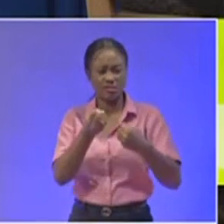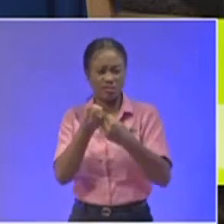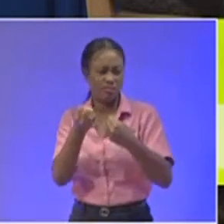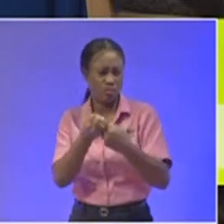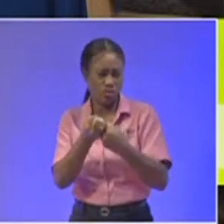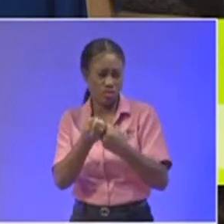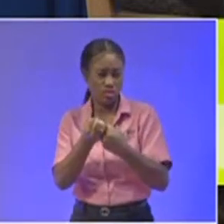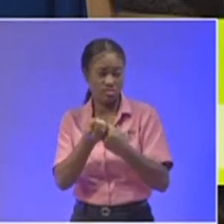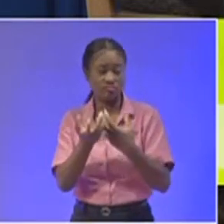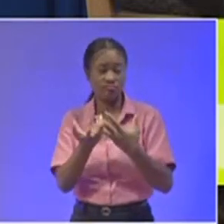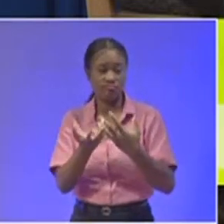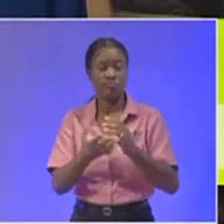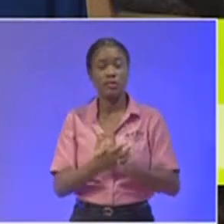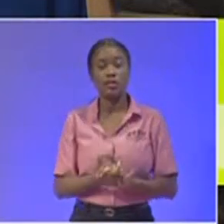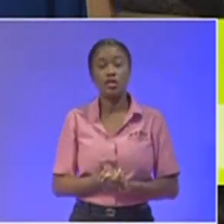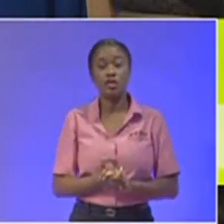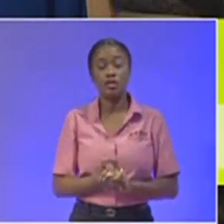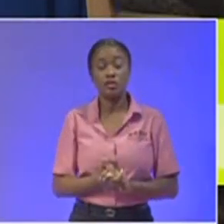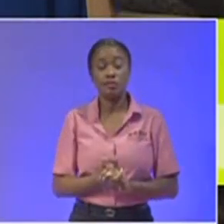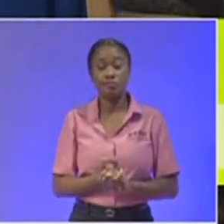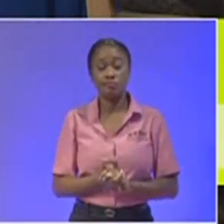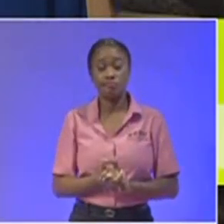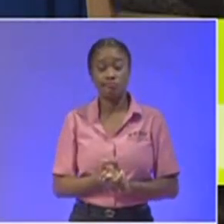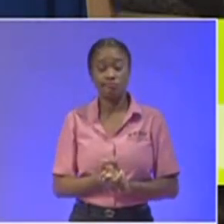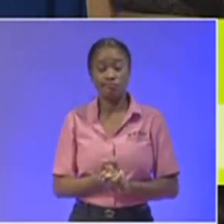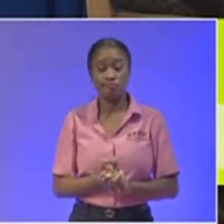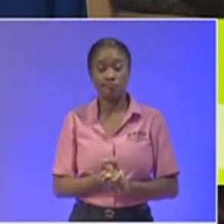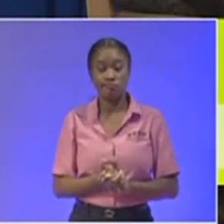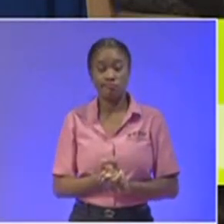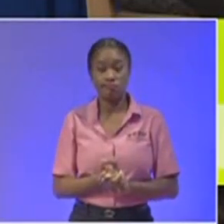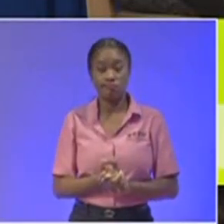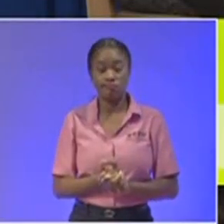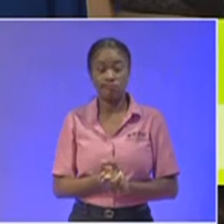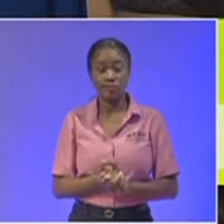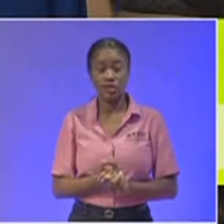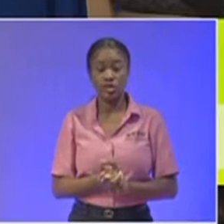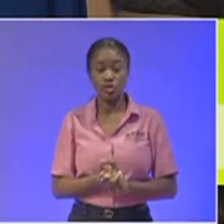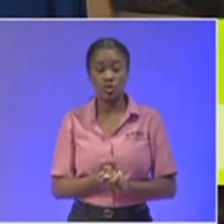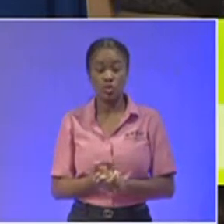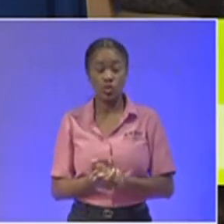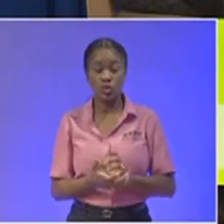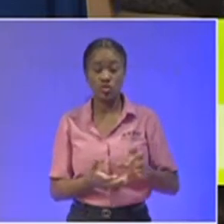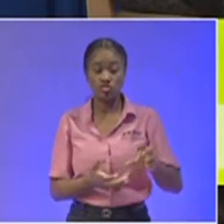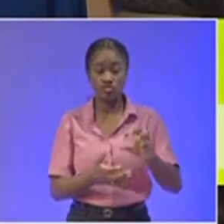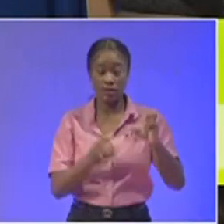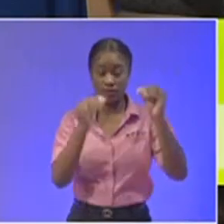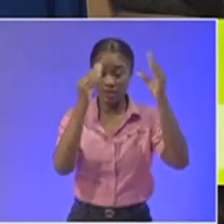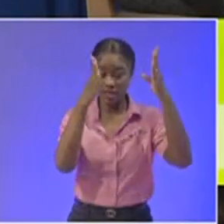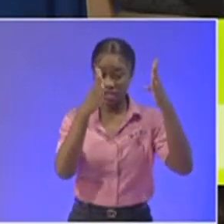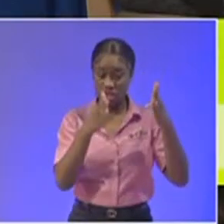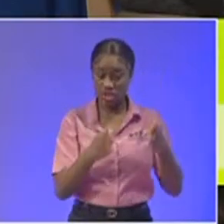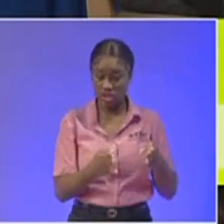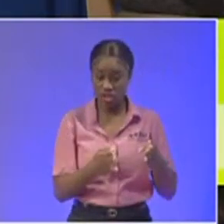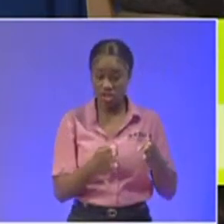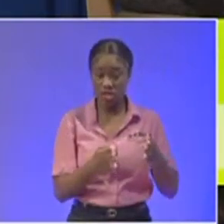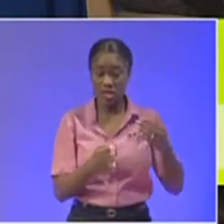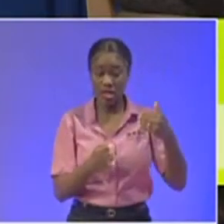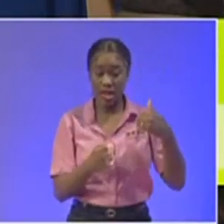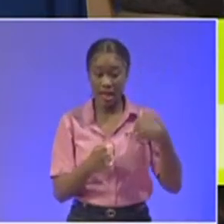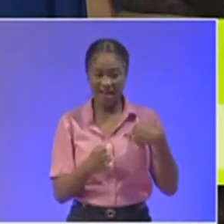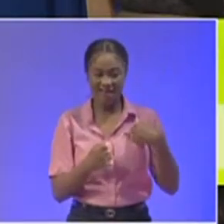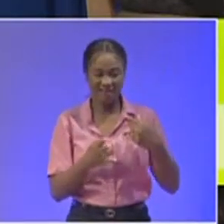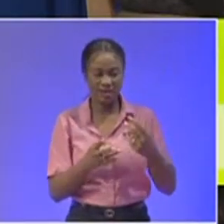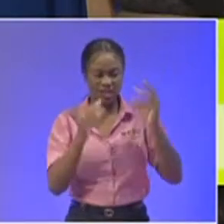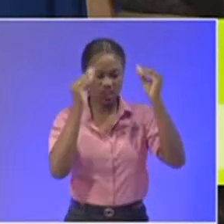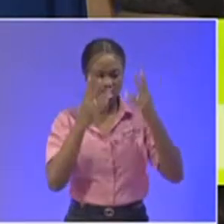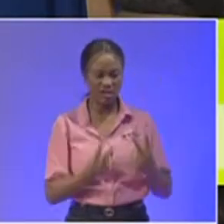the students. So while itinerant teachers sometimes, or the itinerant model, where you have a teacher